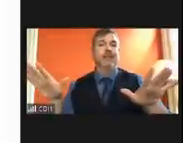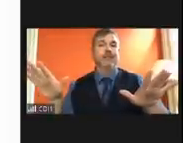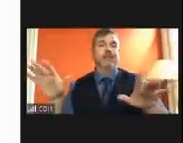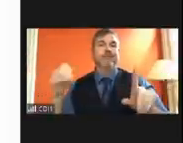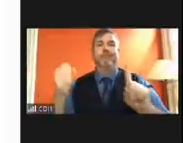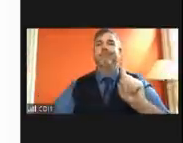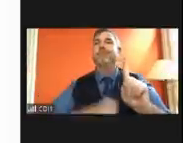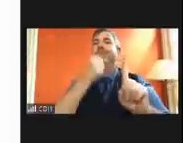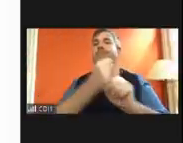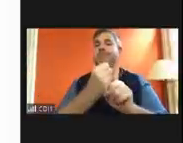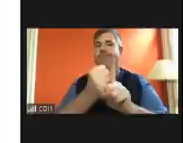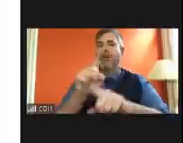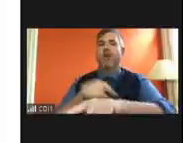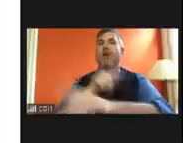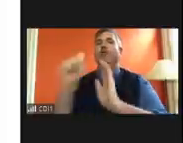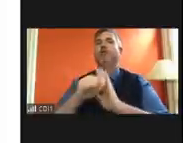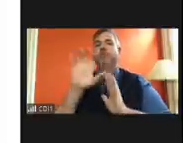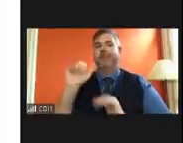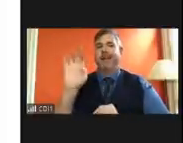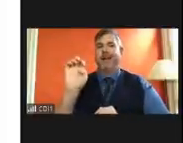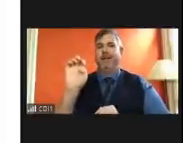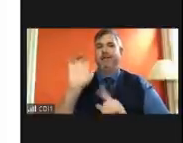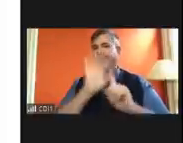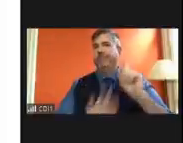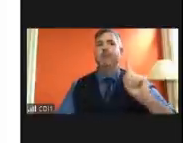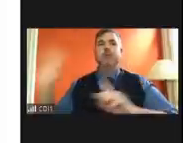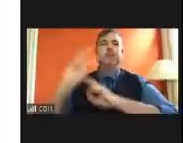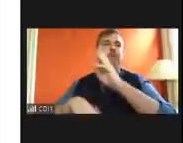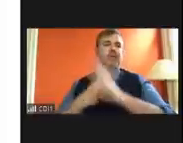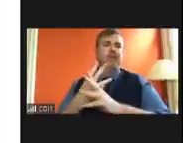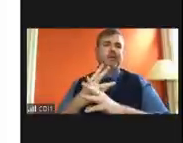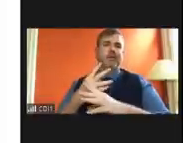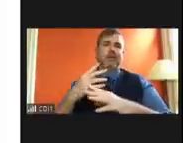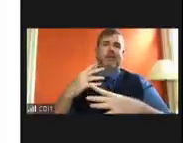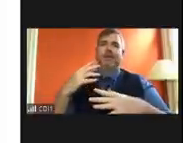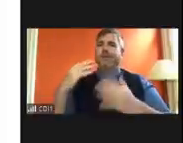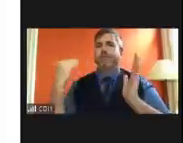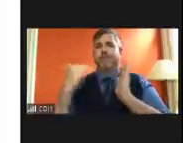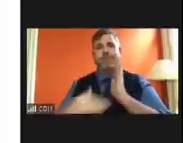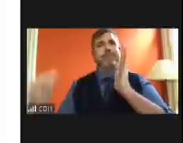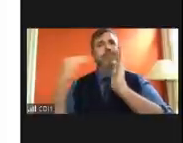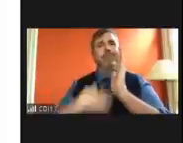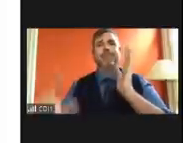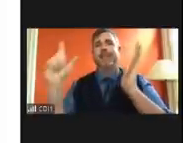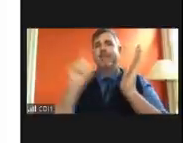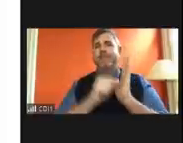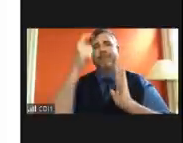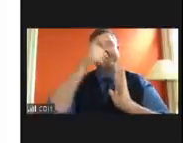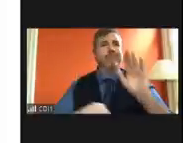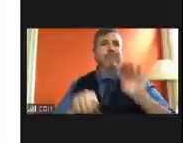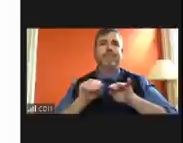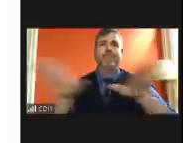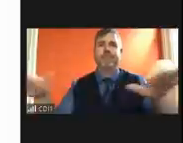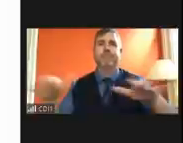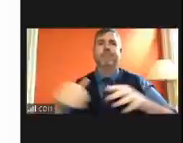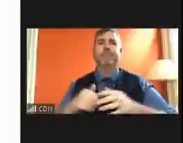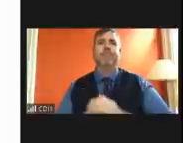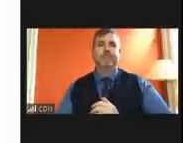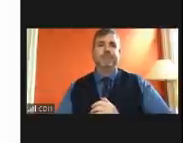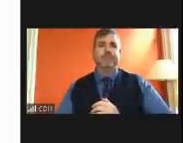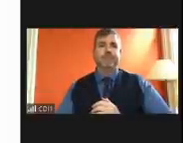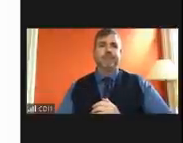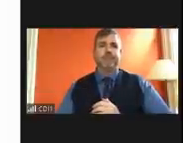been heavily publicized and rightfully so. And as community partners, we've all recognized this